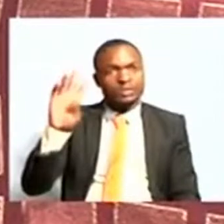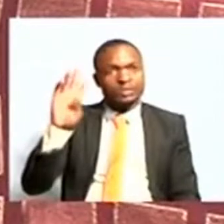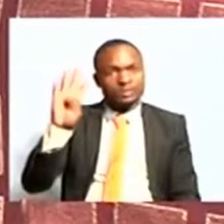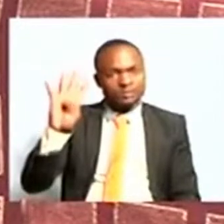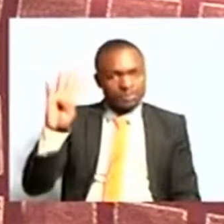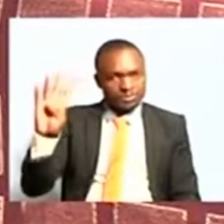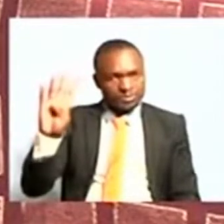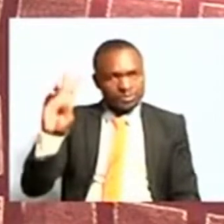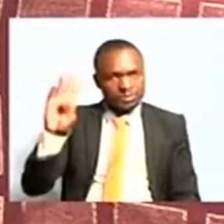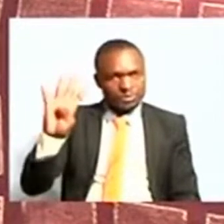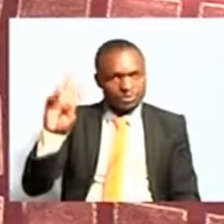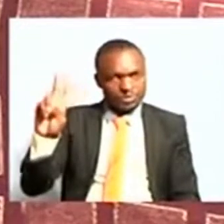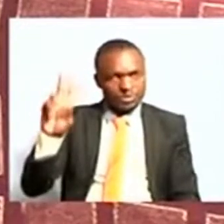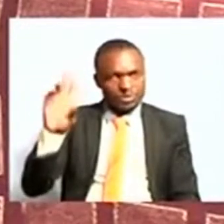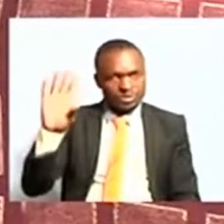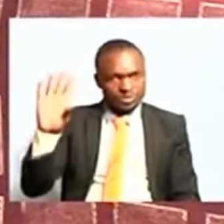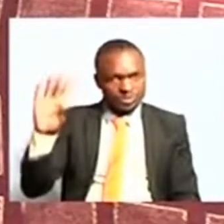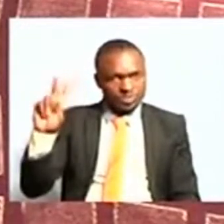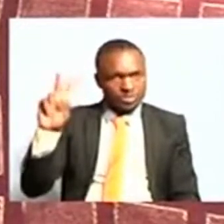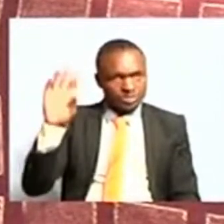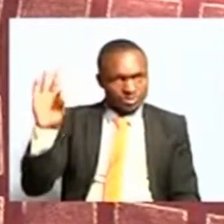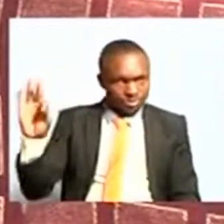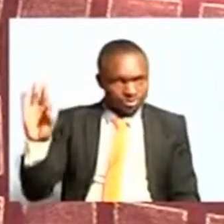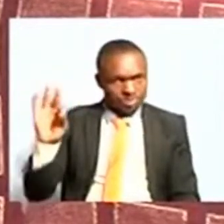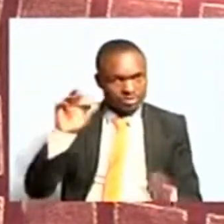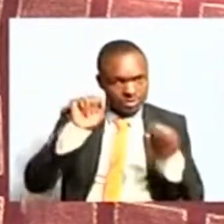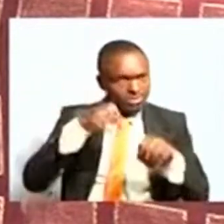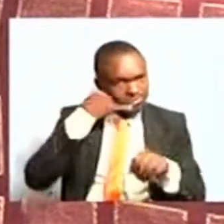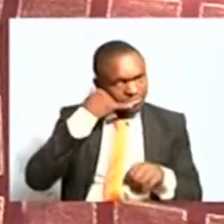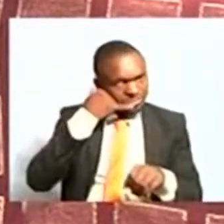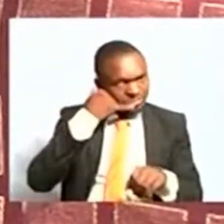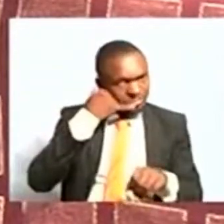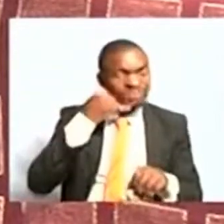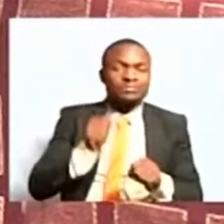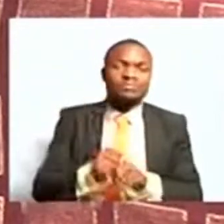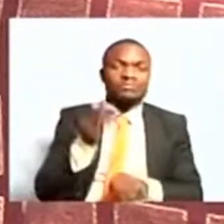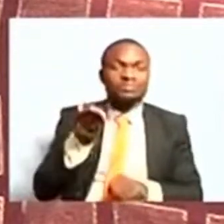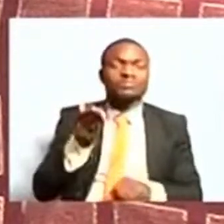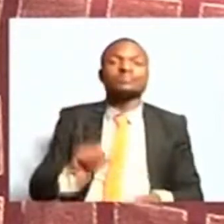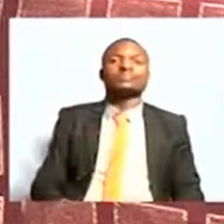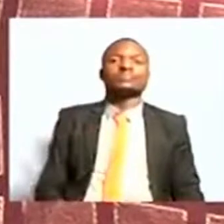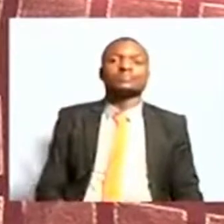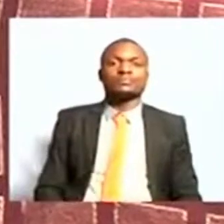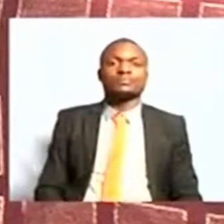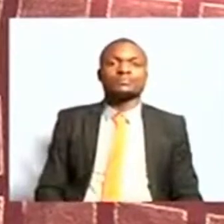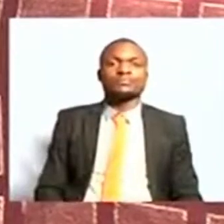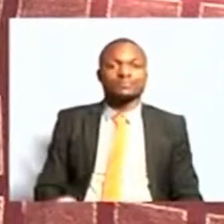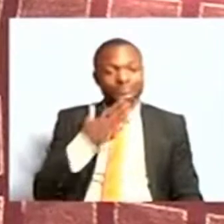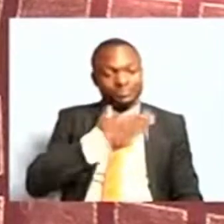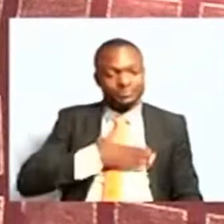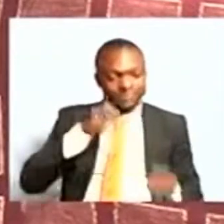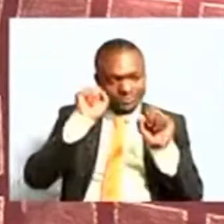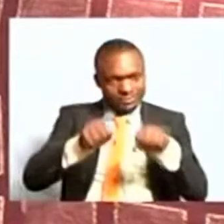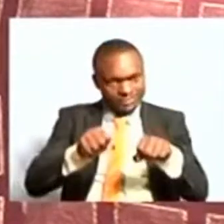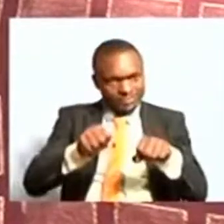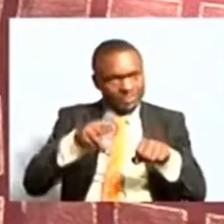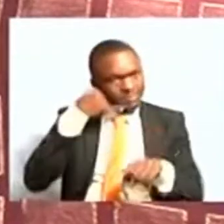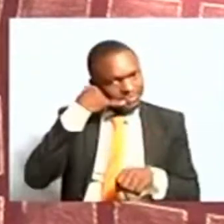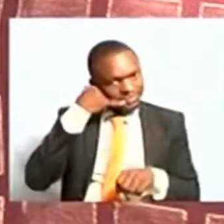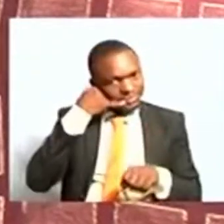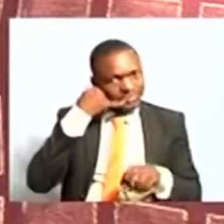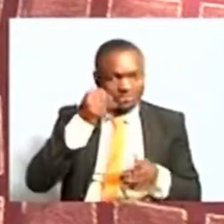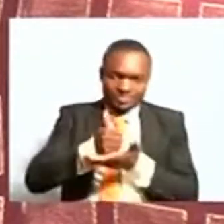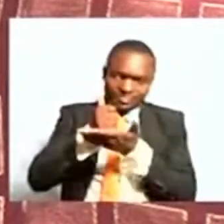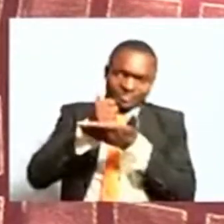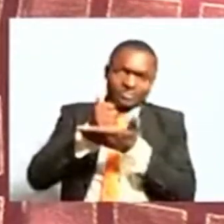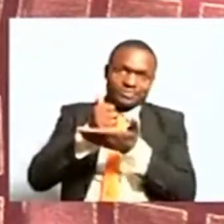0965429499. Call us on our hotline 0955983983. Please get in touch with us so that we